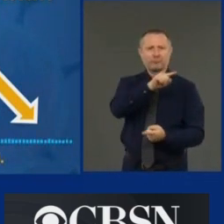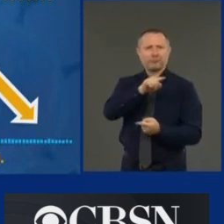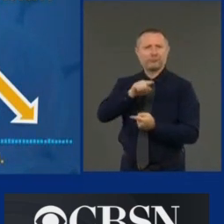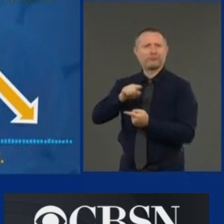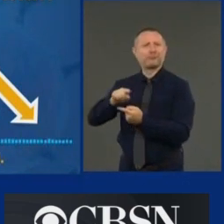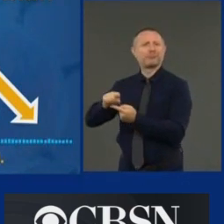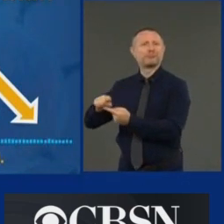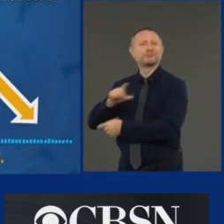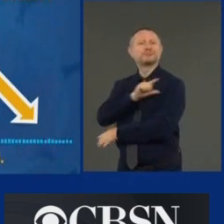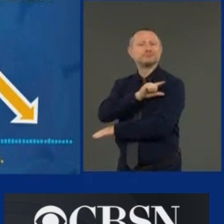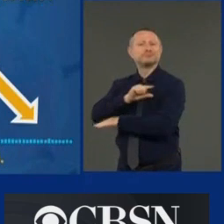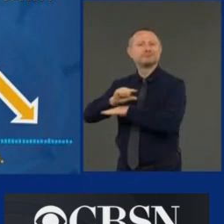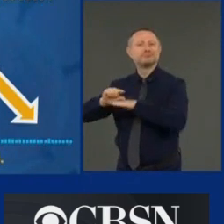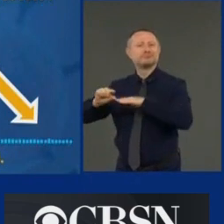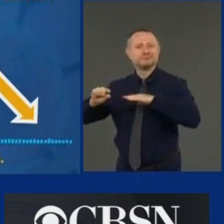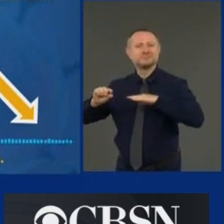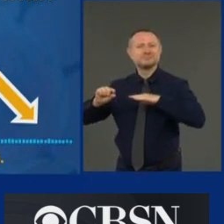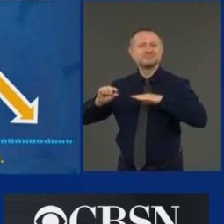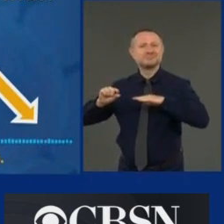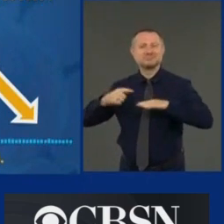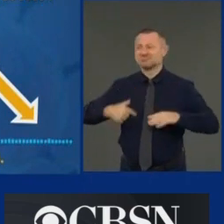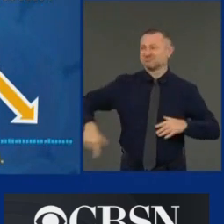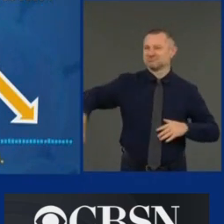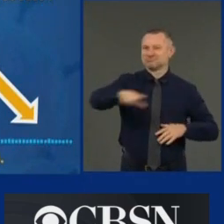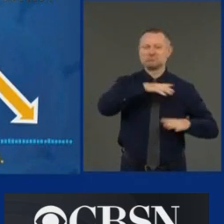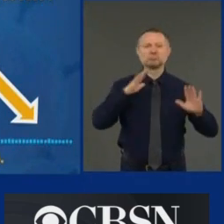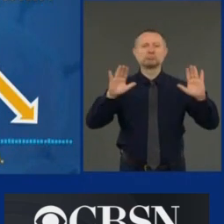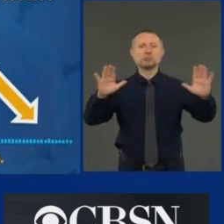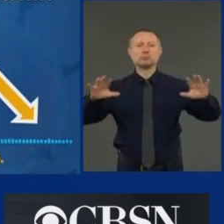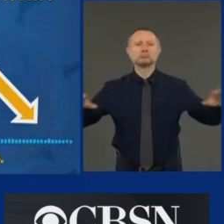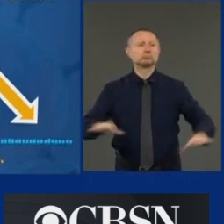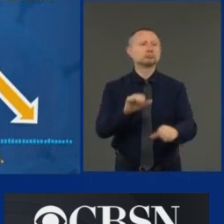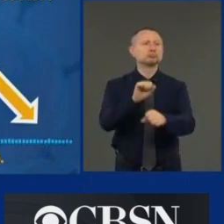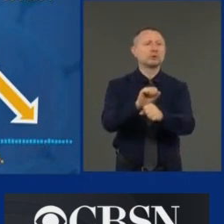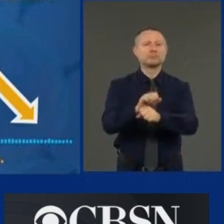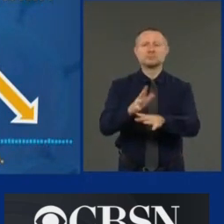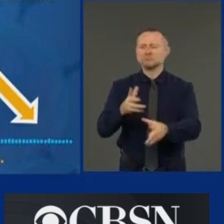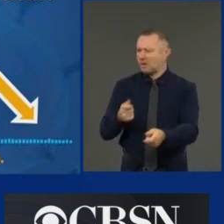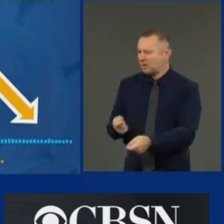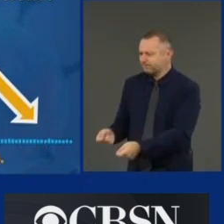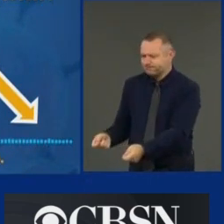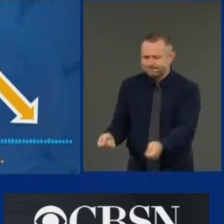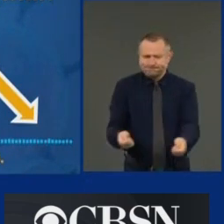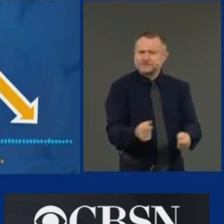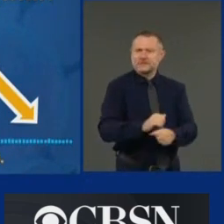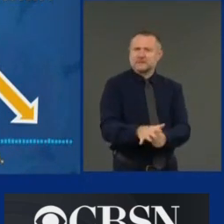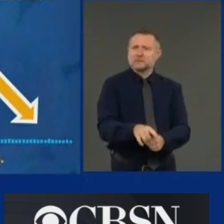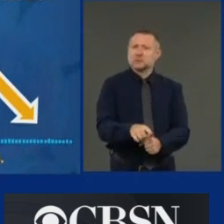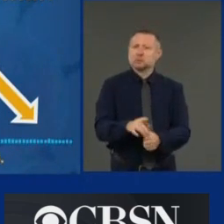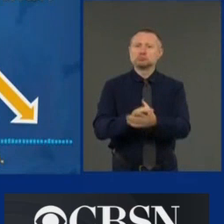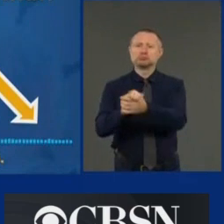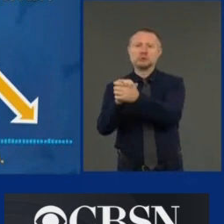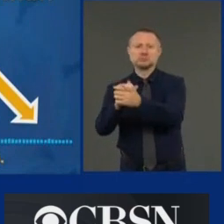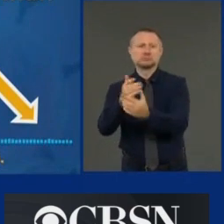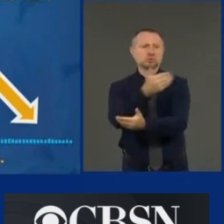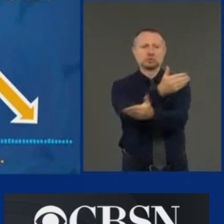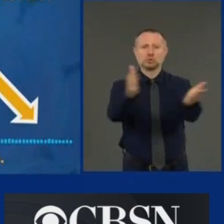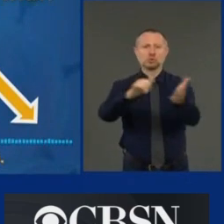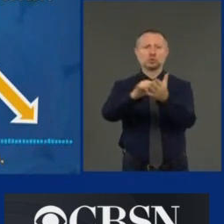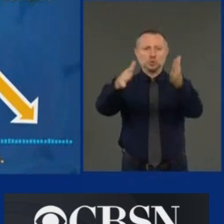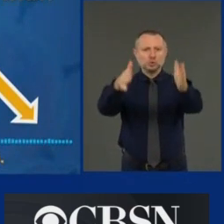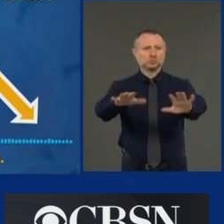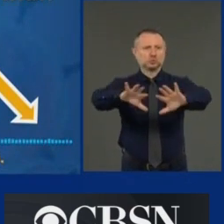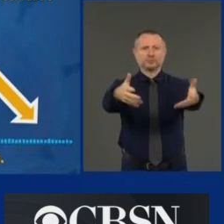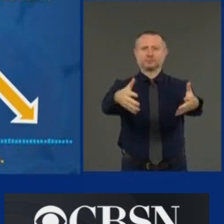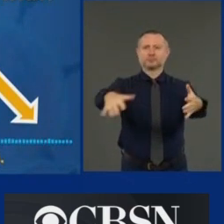been doing a great job keeping control of this virus. Congratulations to the people of New York. It wasn't